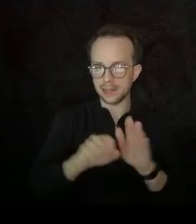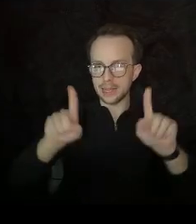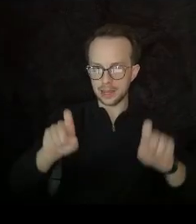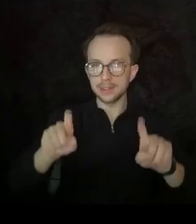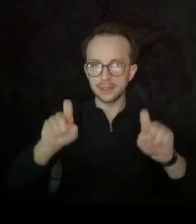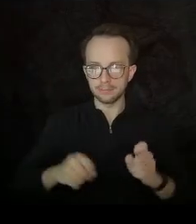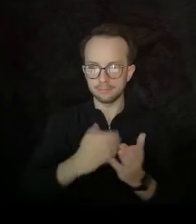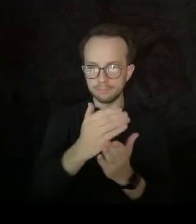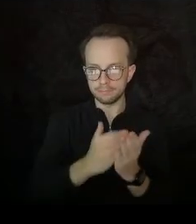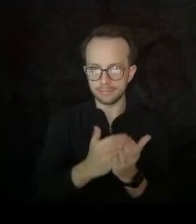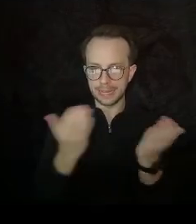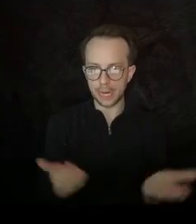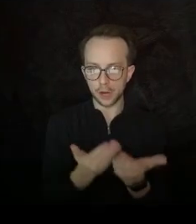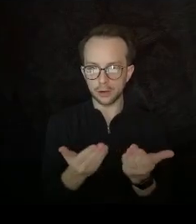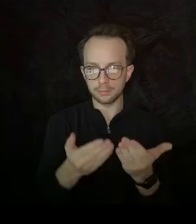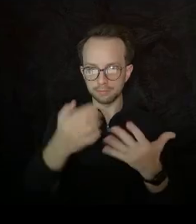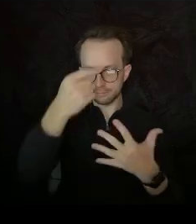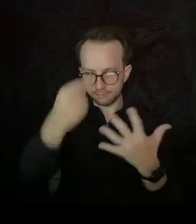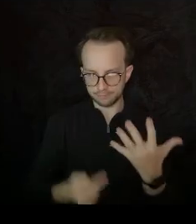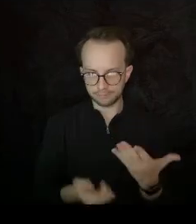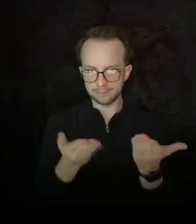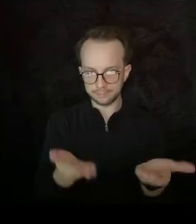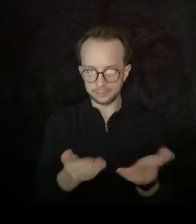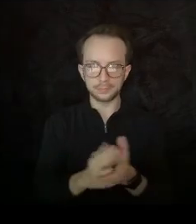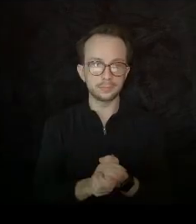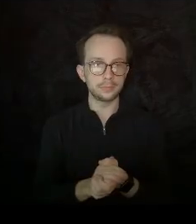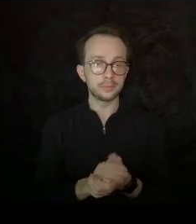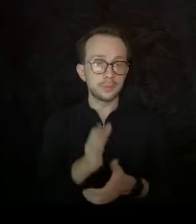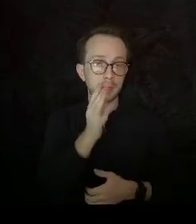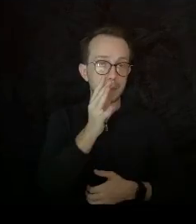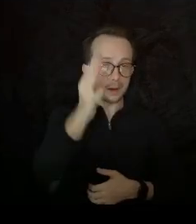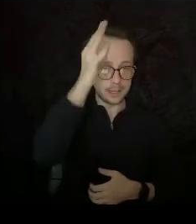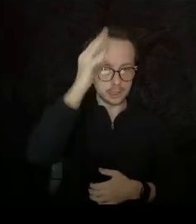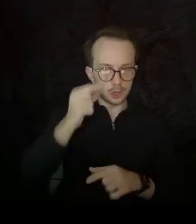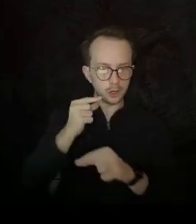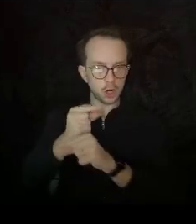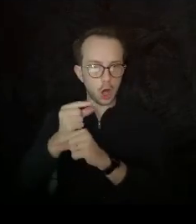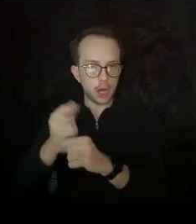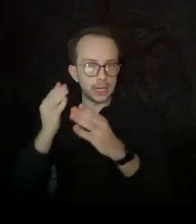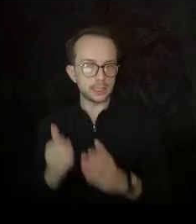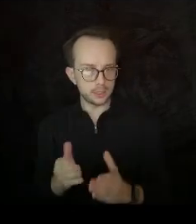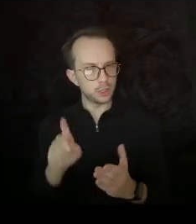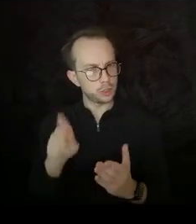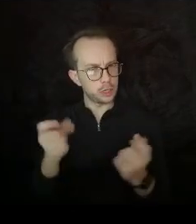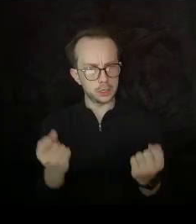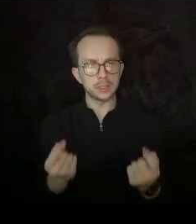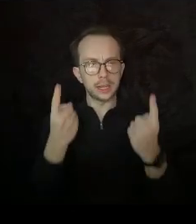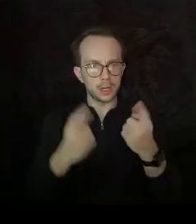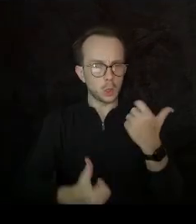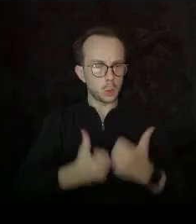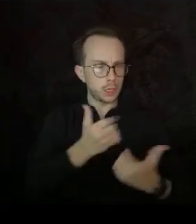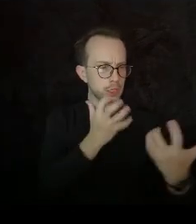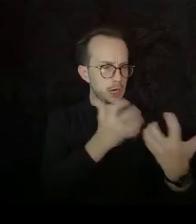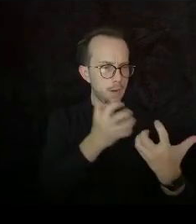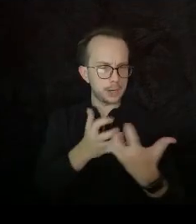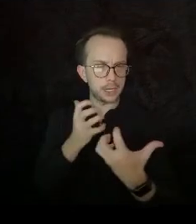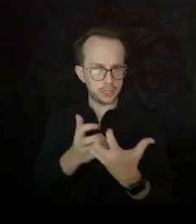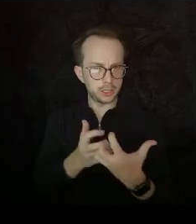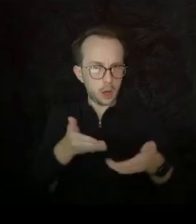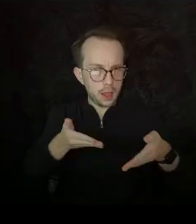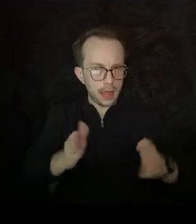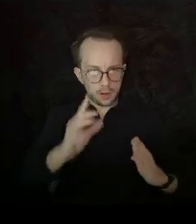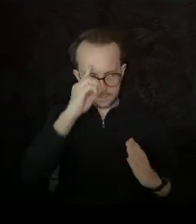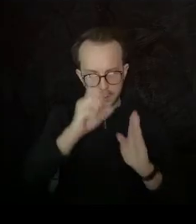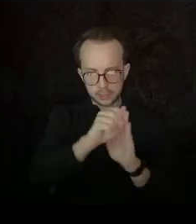here. Parents and guardians should understand which accommodations are allowed on the state assessment to